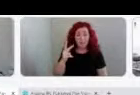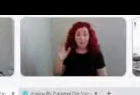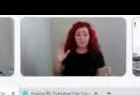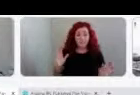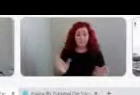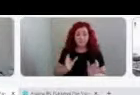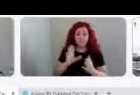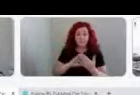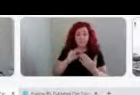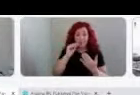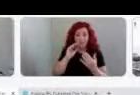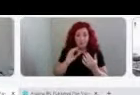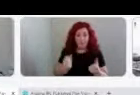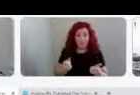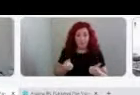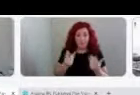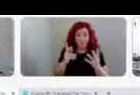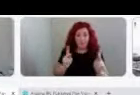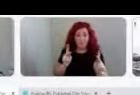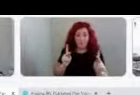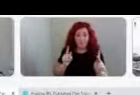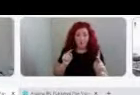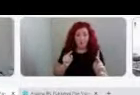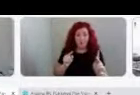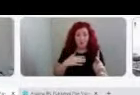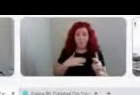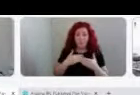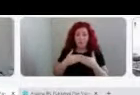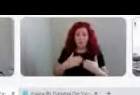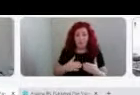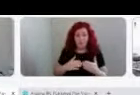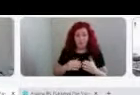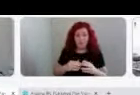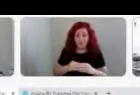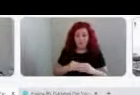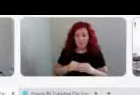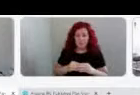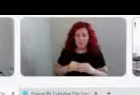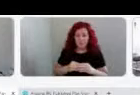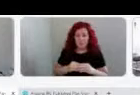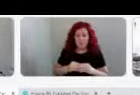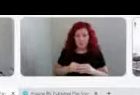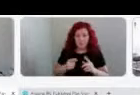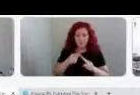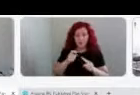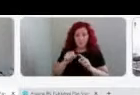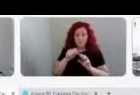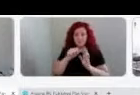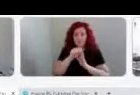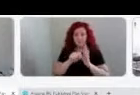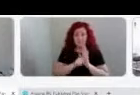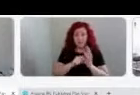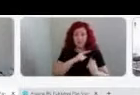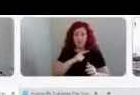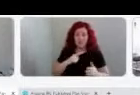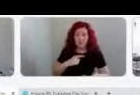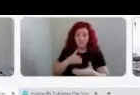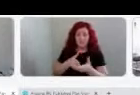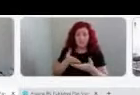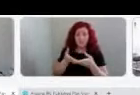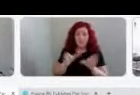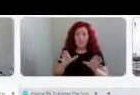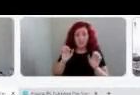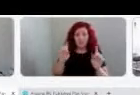many people are regardless of party my neighbors were by state legislation attacking public education and voting